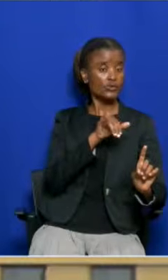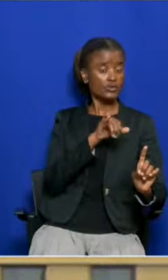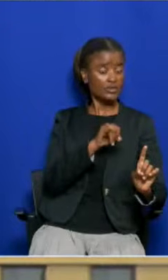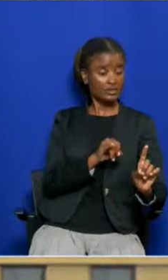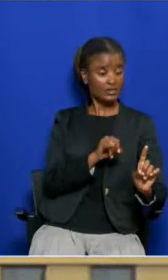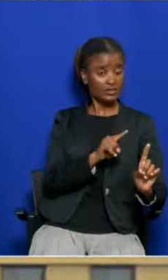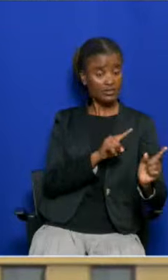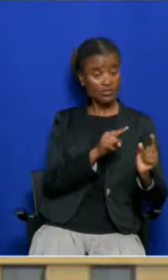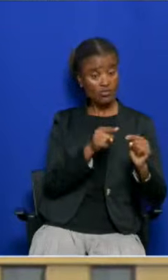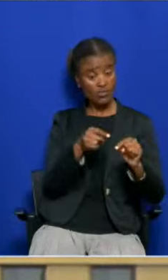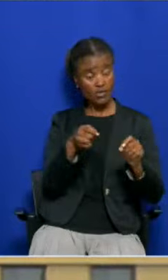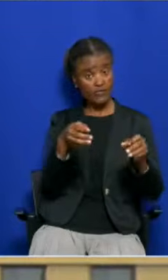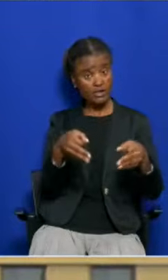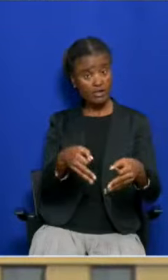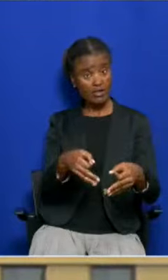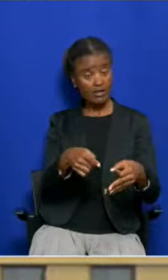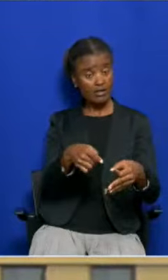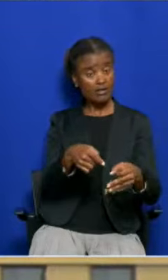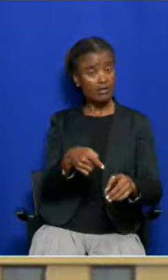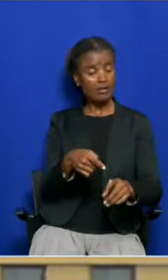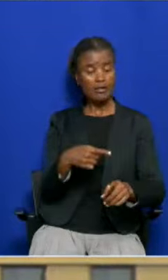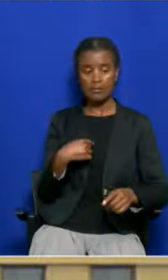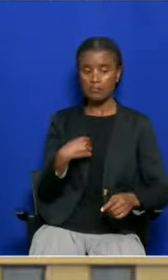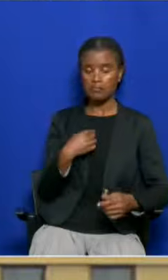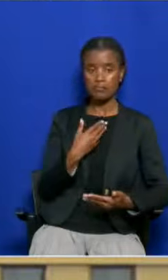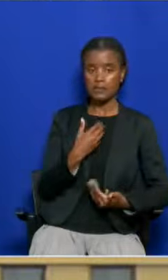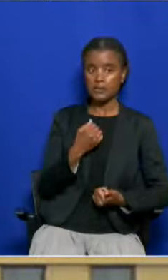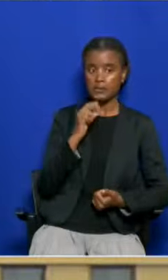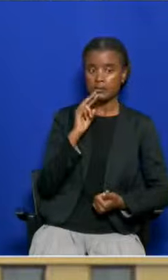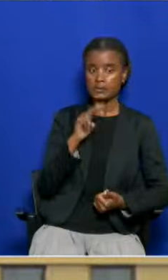I did not see him, he did not.